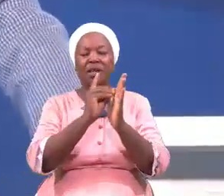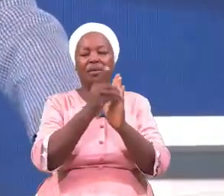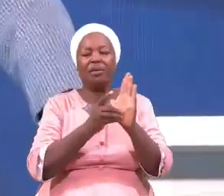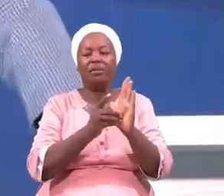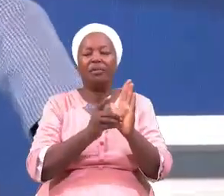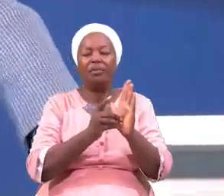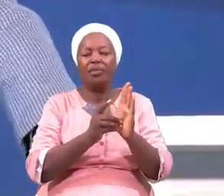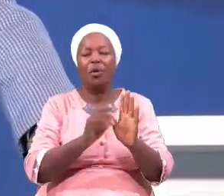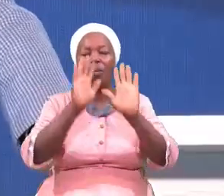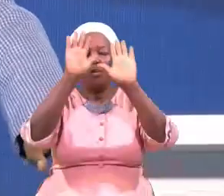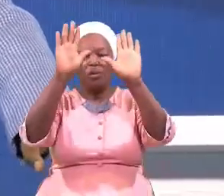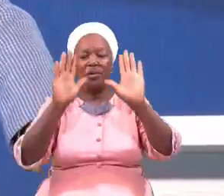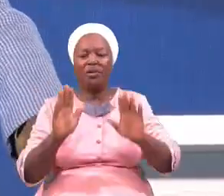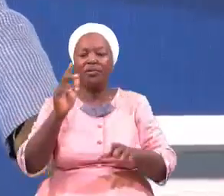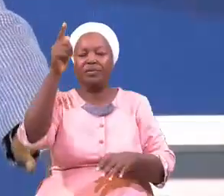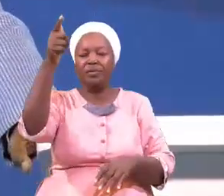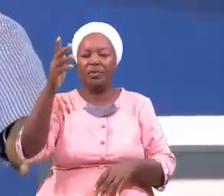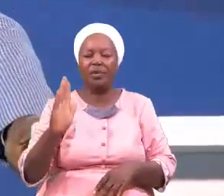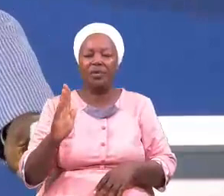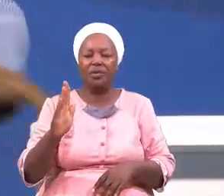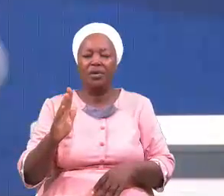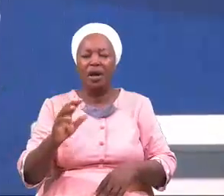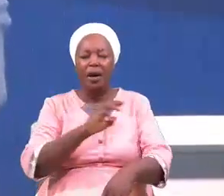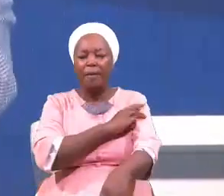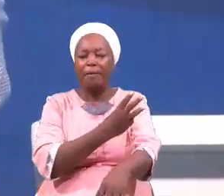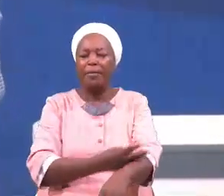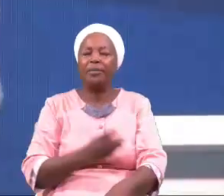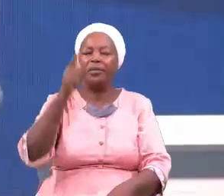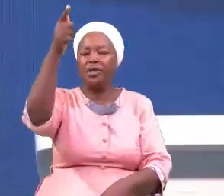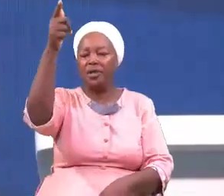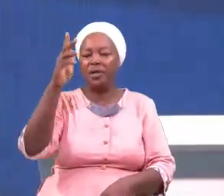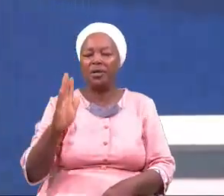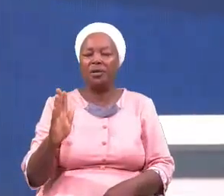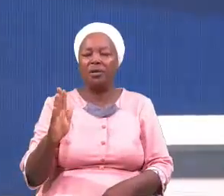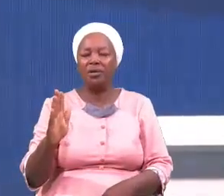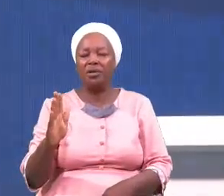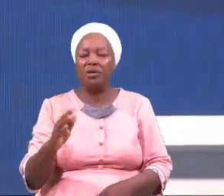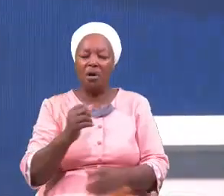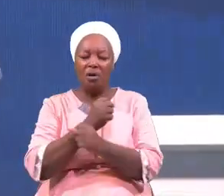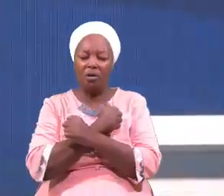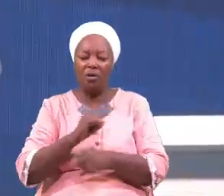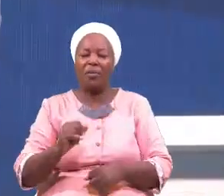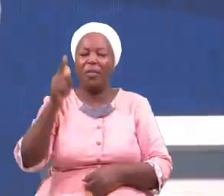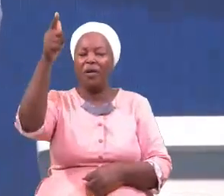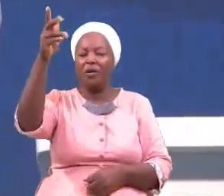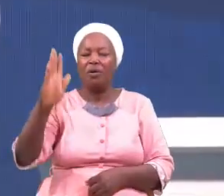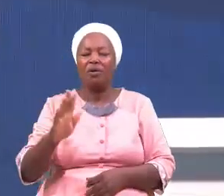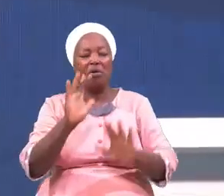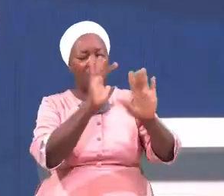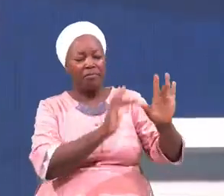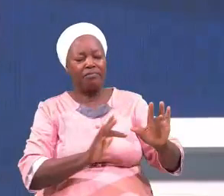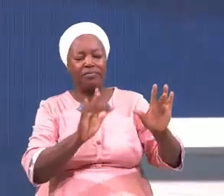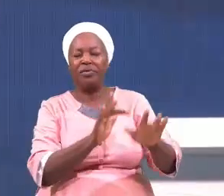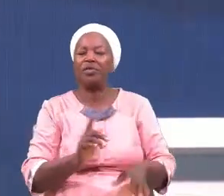Glorious God, mighty God, loving God, compassionate